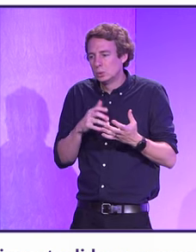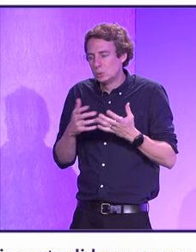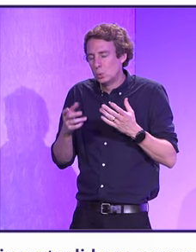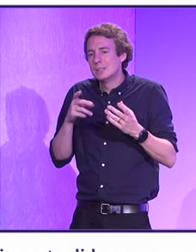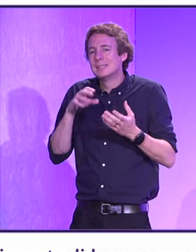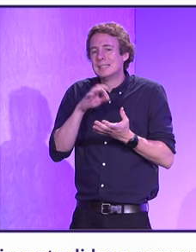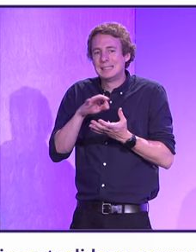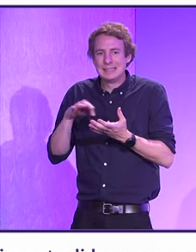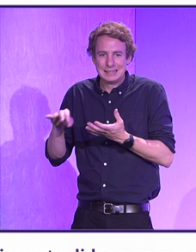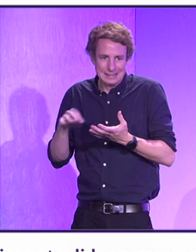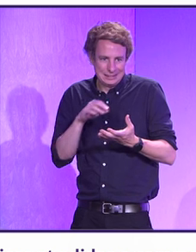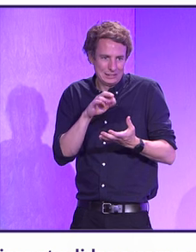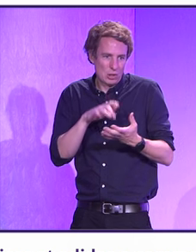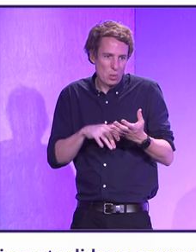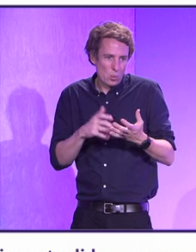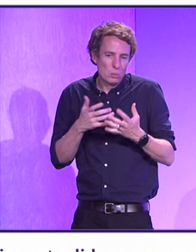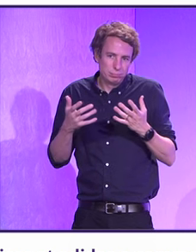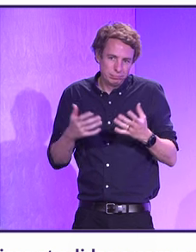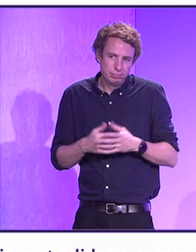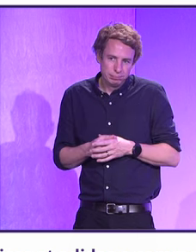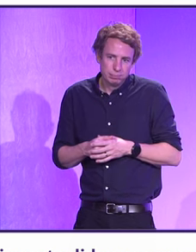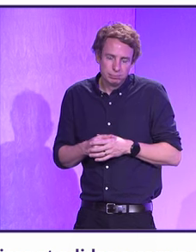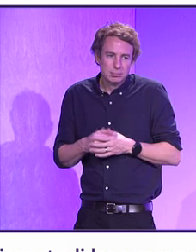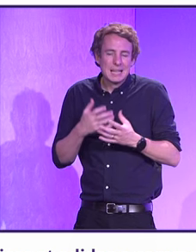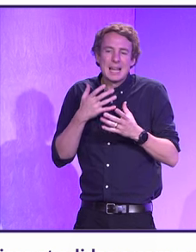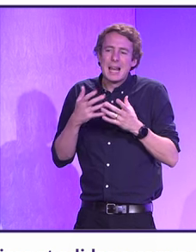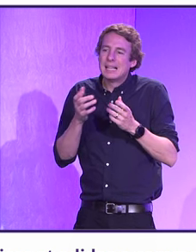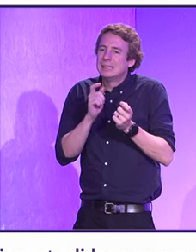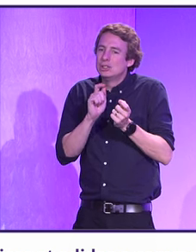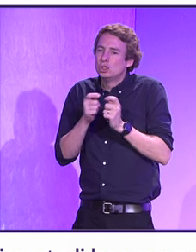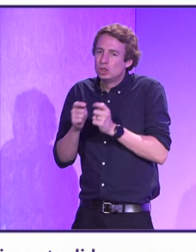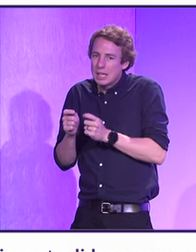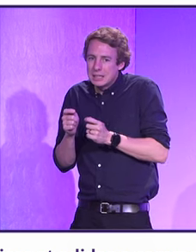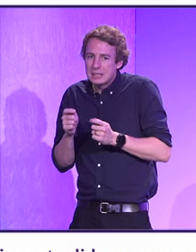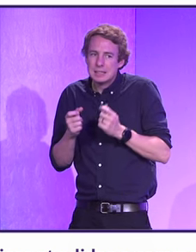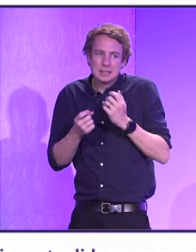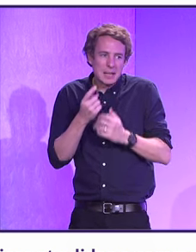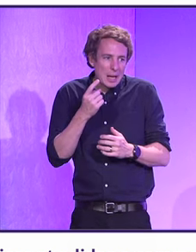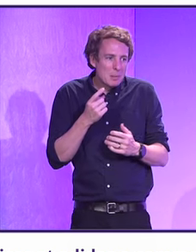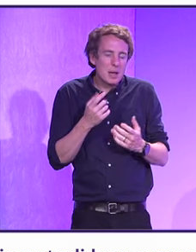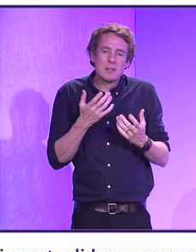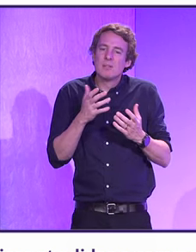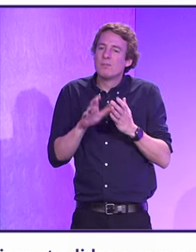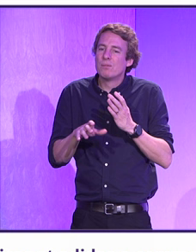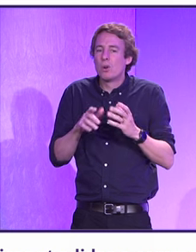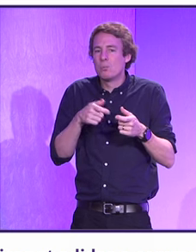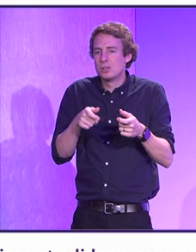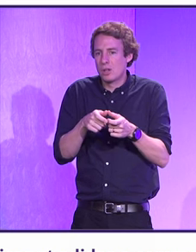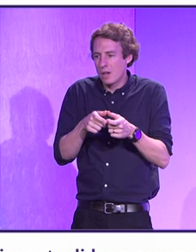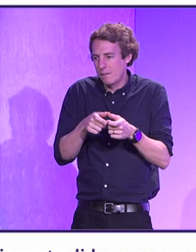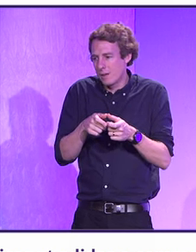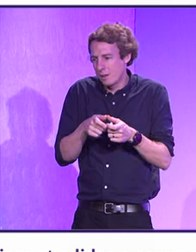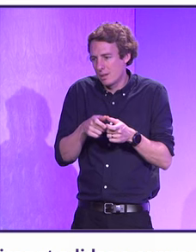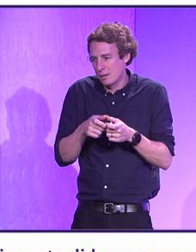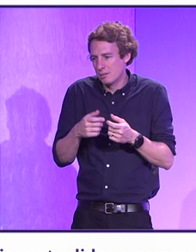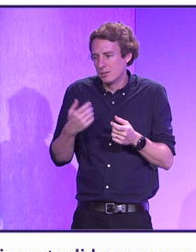of them are like as I was also mentioning, we have the CDN, and whenever we have any change in the IP addresses of the edge servers, we had